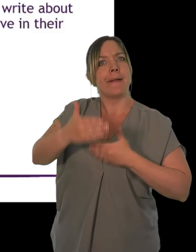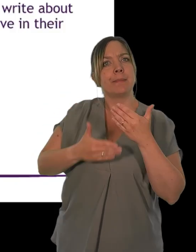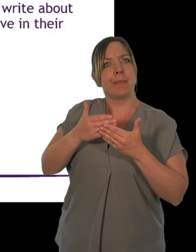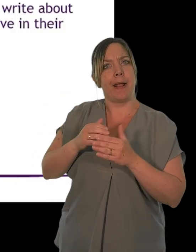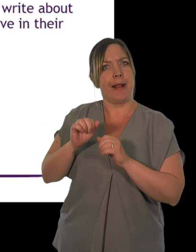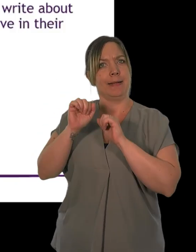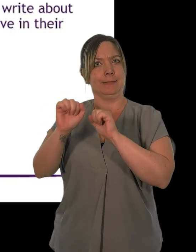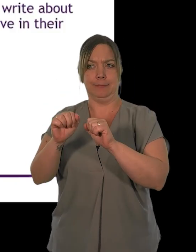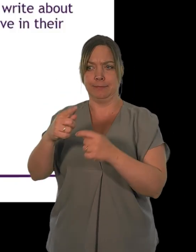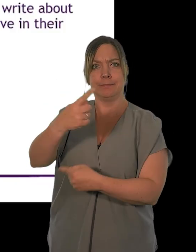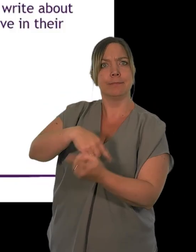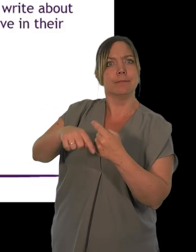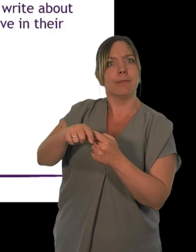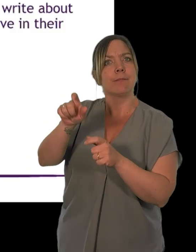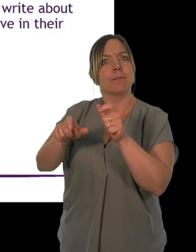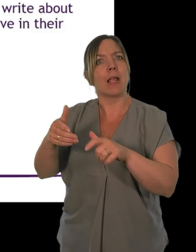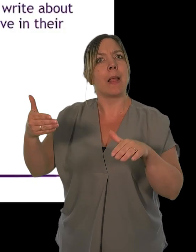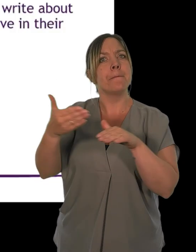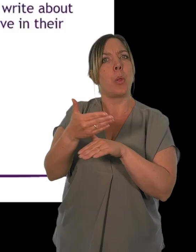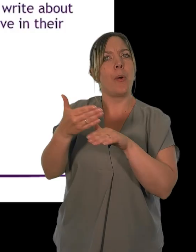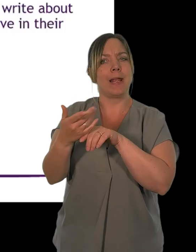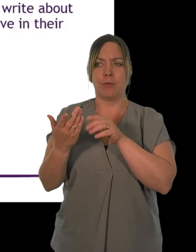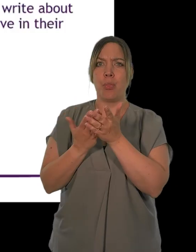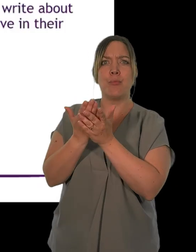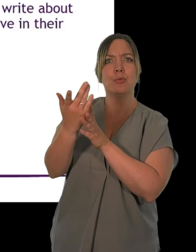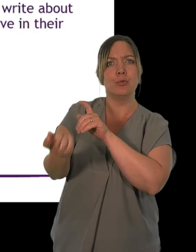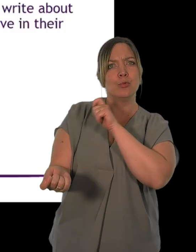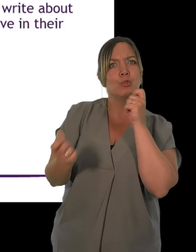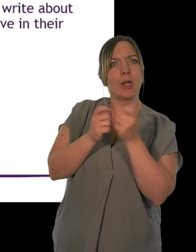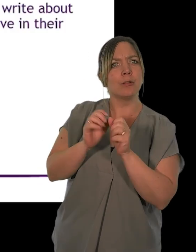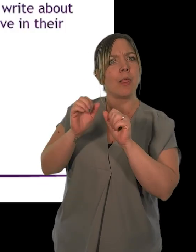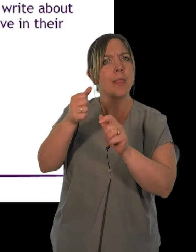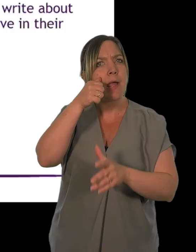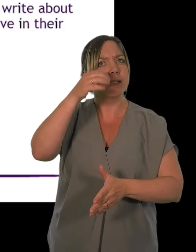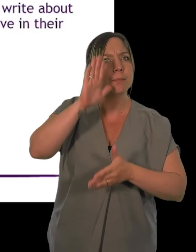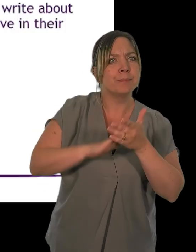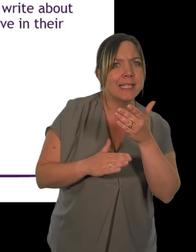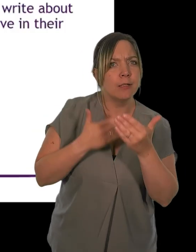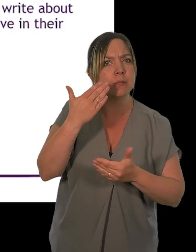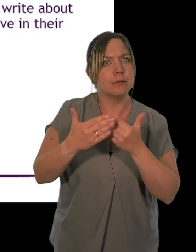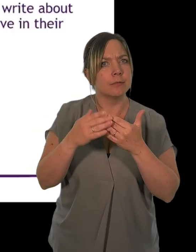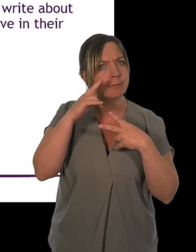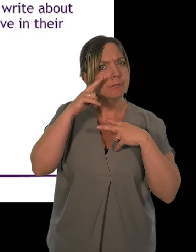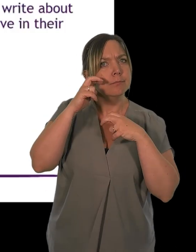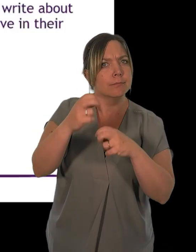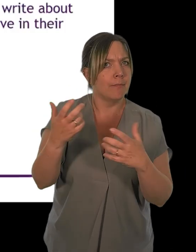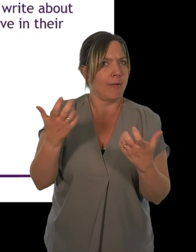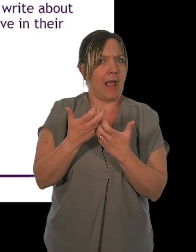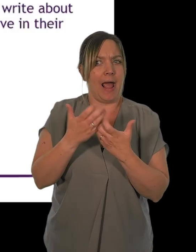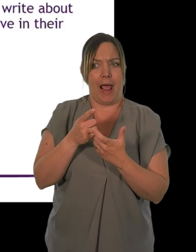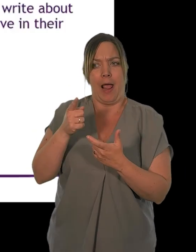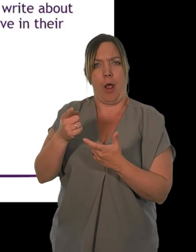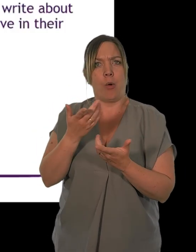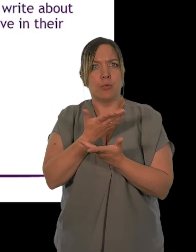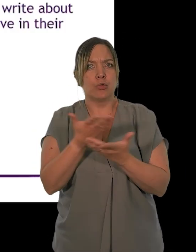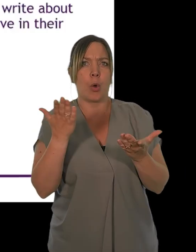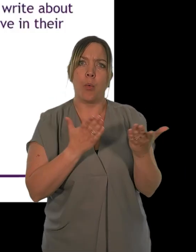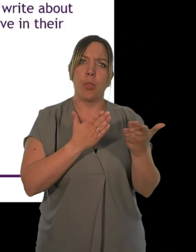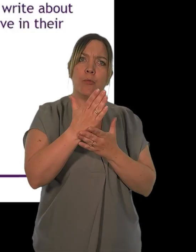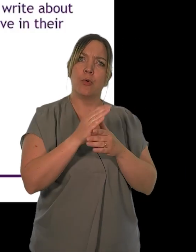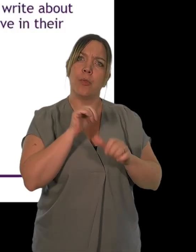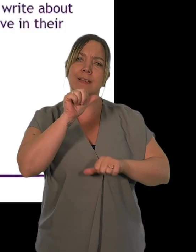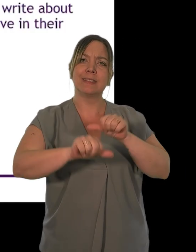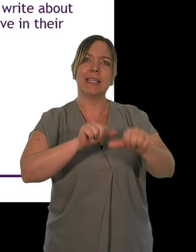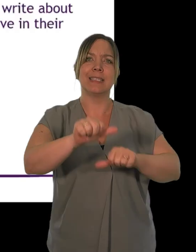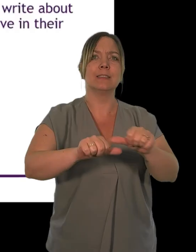how change is experienced. Rather than merely explaining a relevant model, such as Bridges'